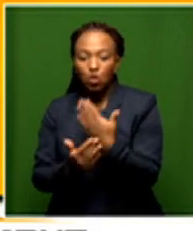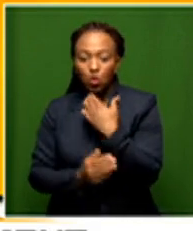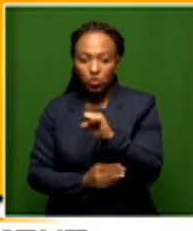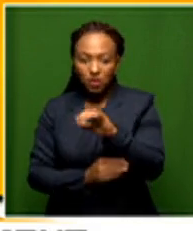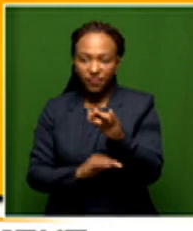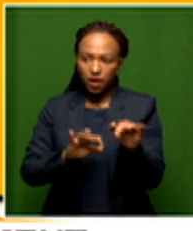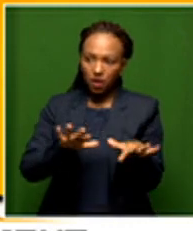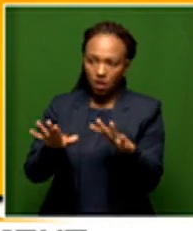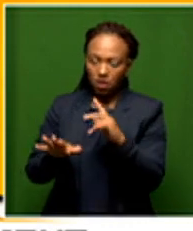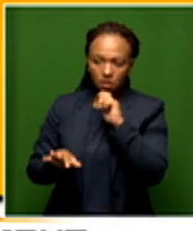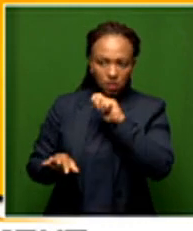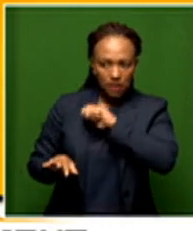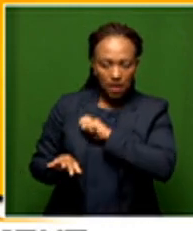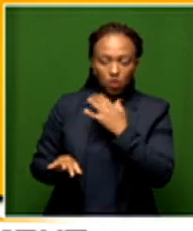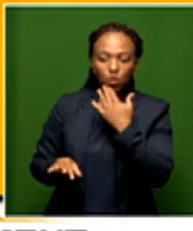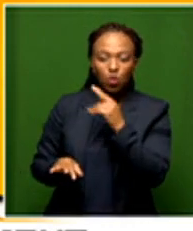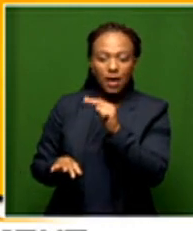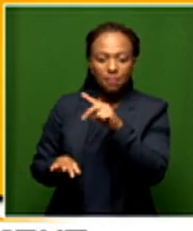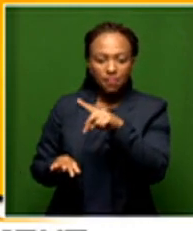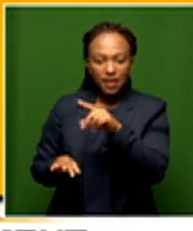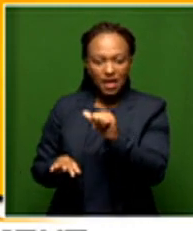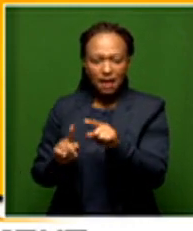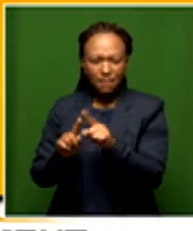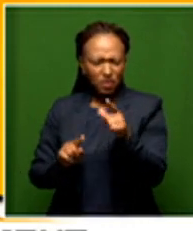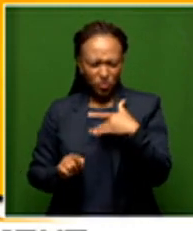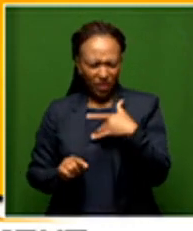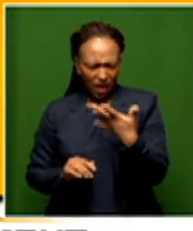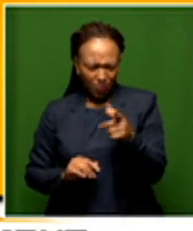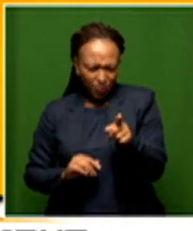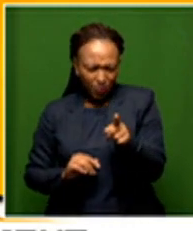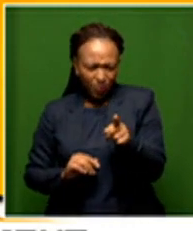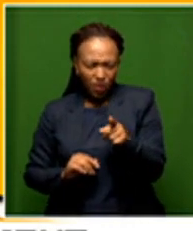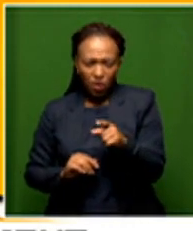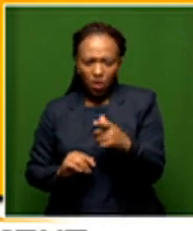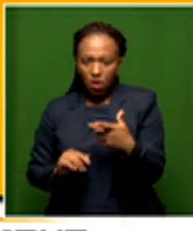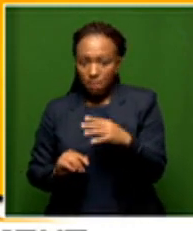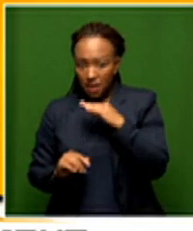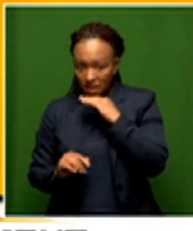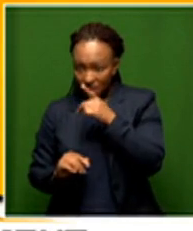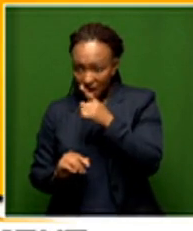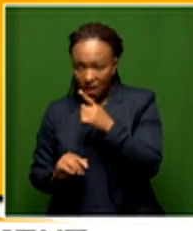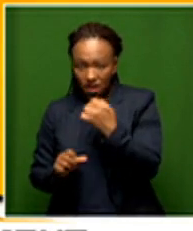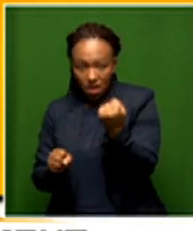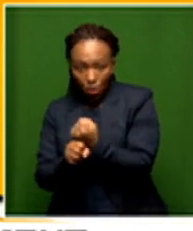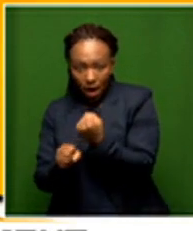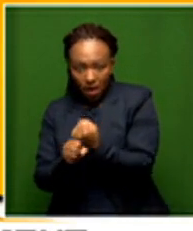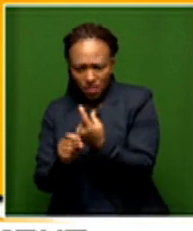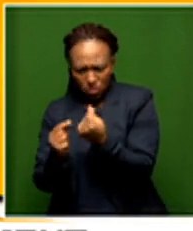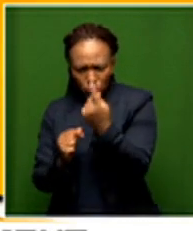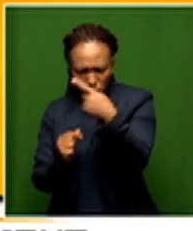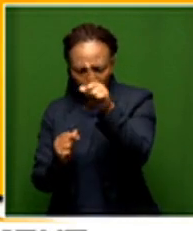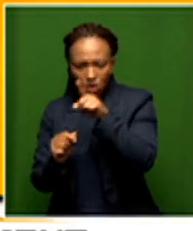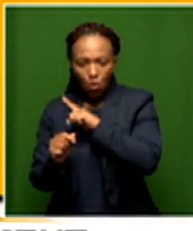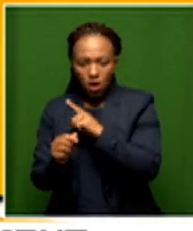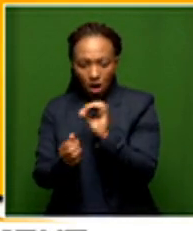up, and it seemed that she did yesterday. But what did you feel? I mean, do you think that that they are in the right direction. I asked you this in the beginning, but the arrests